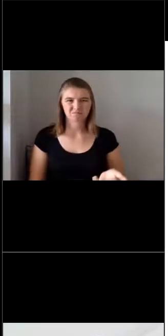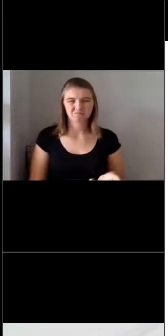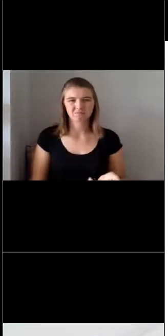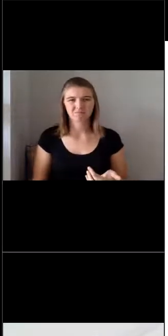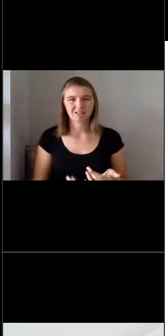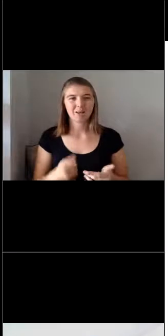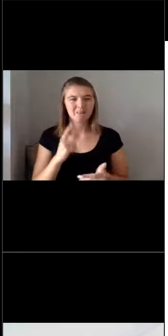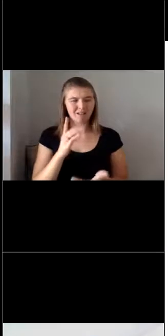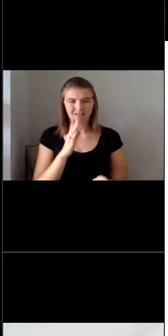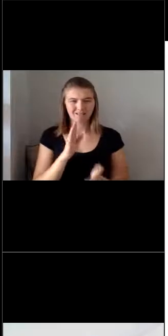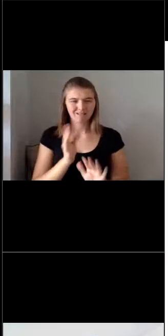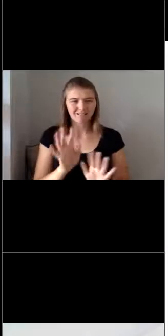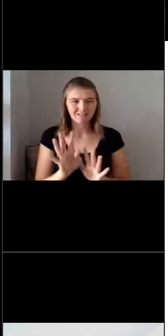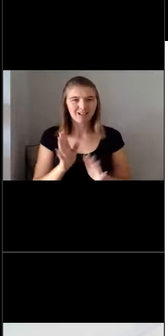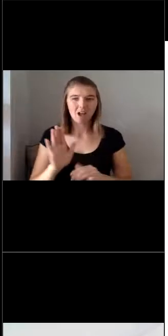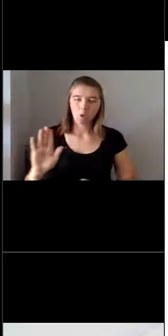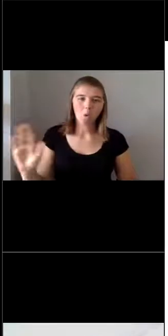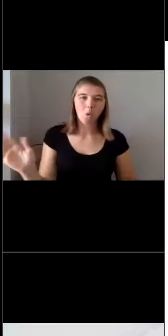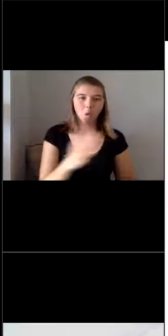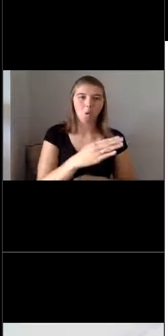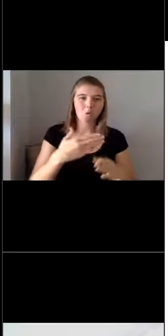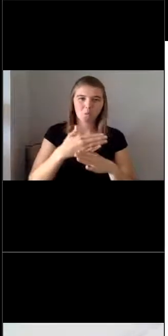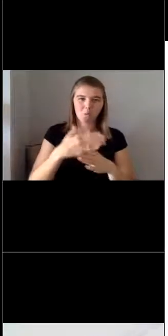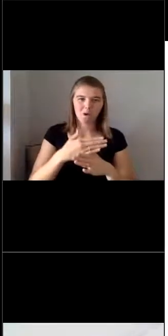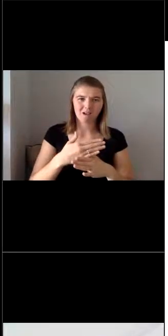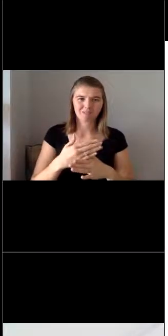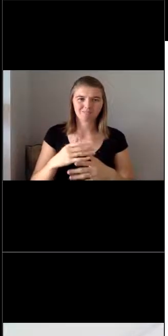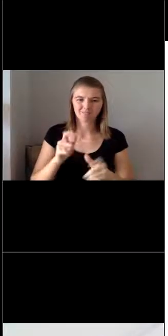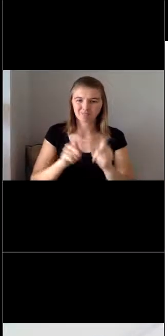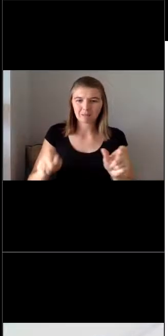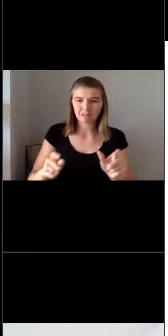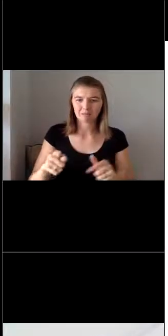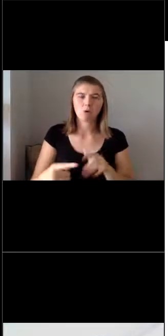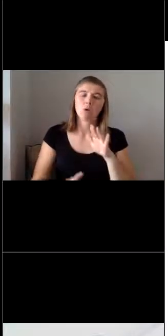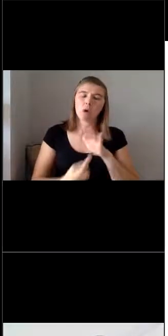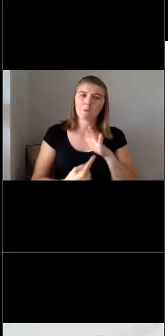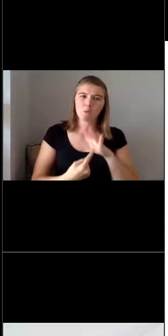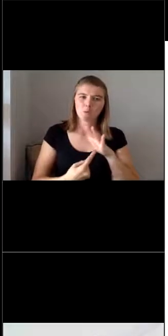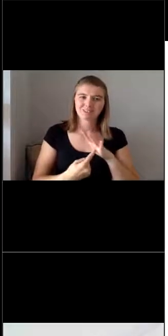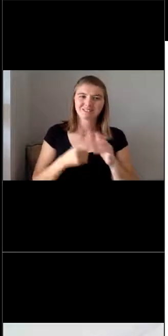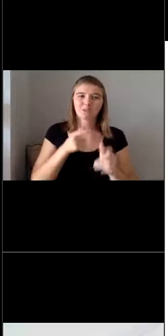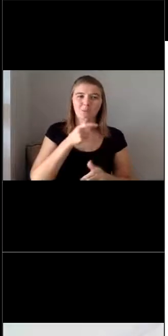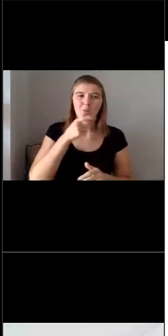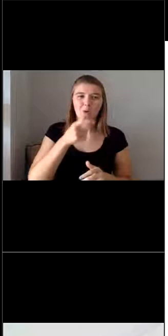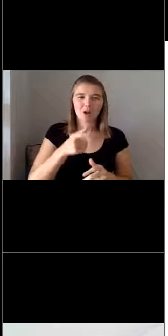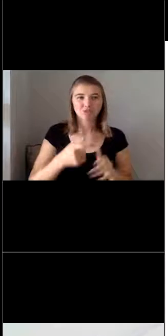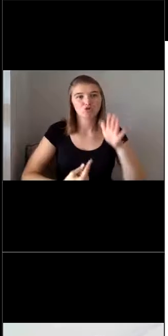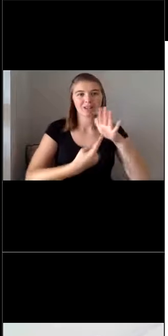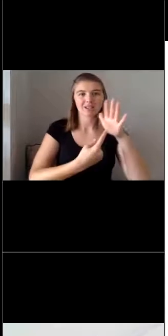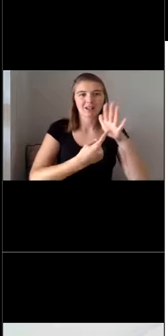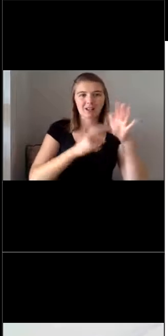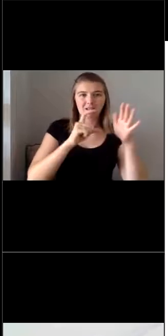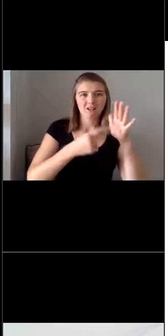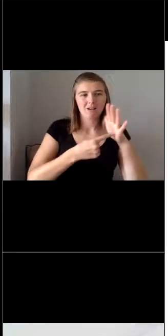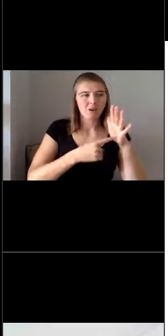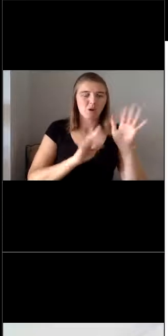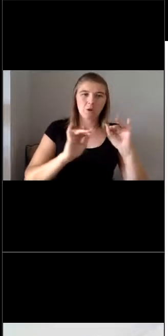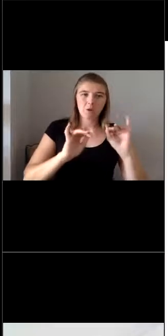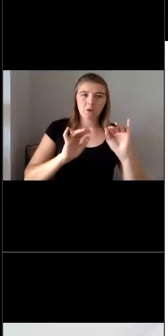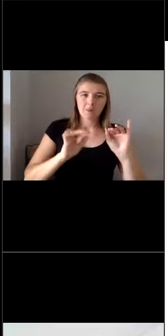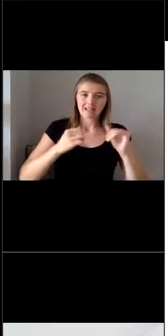So communication and the language we use to set the expectations is really, really key. In the early stages of